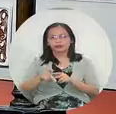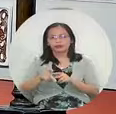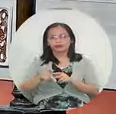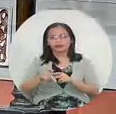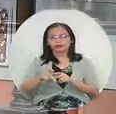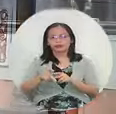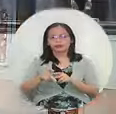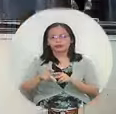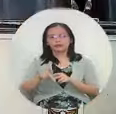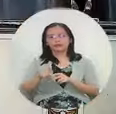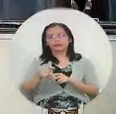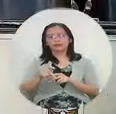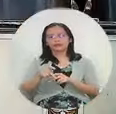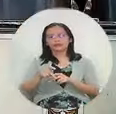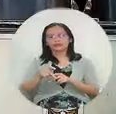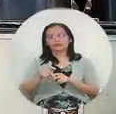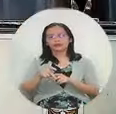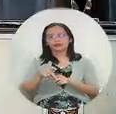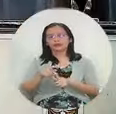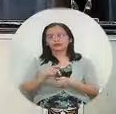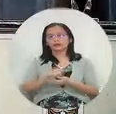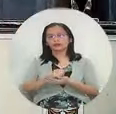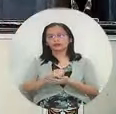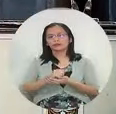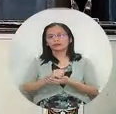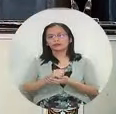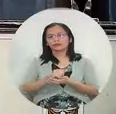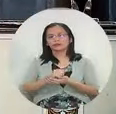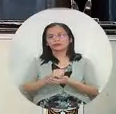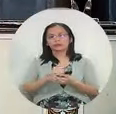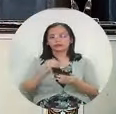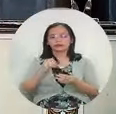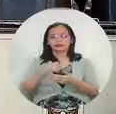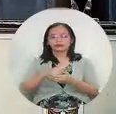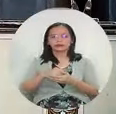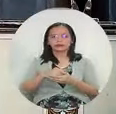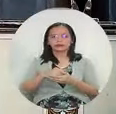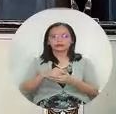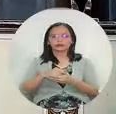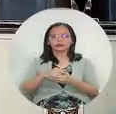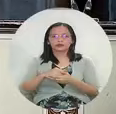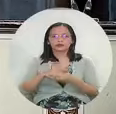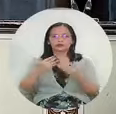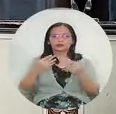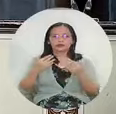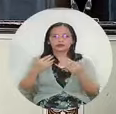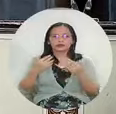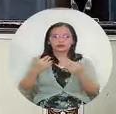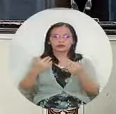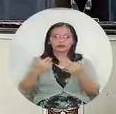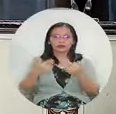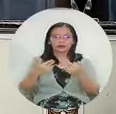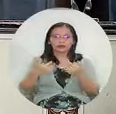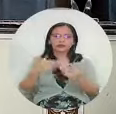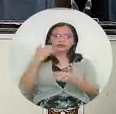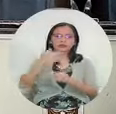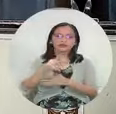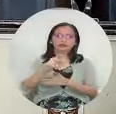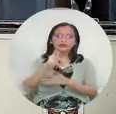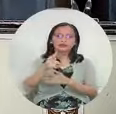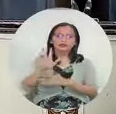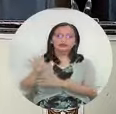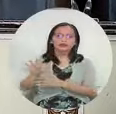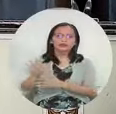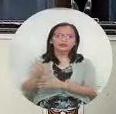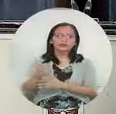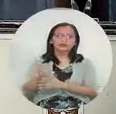the attendance was steady, and in 25 years, in 1960, the attendance went up to